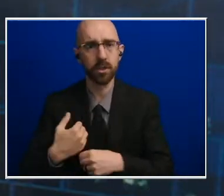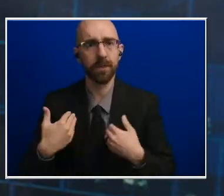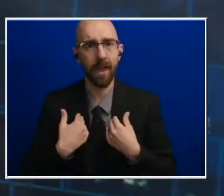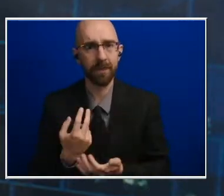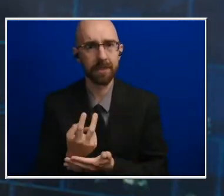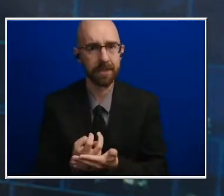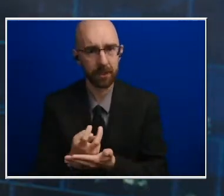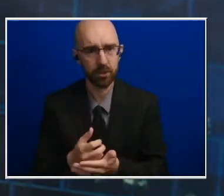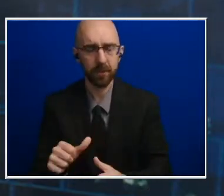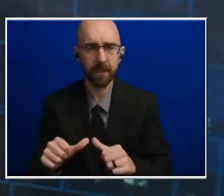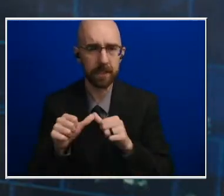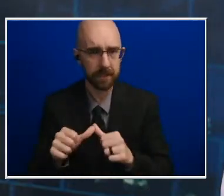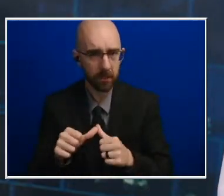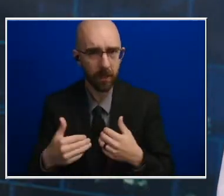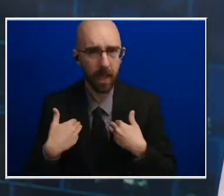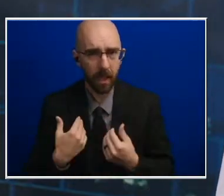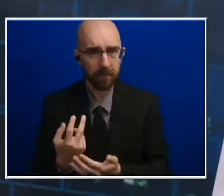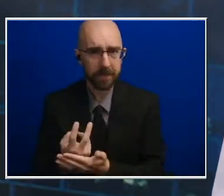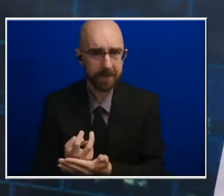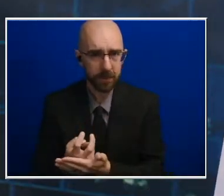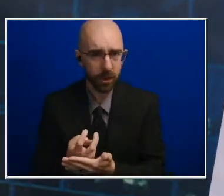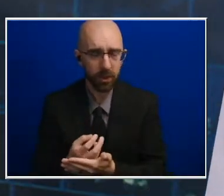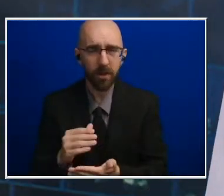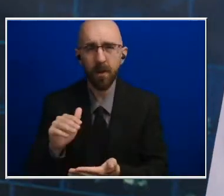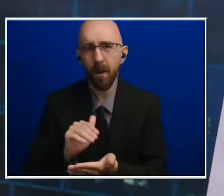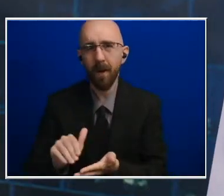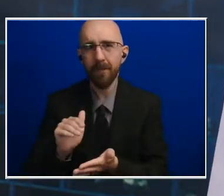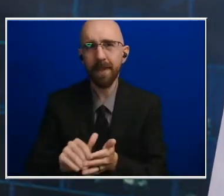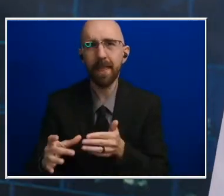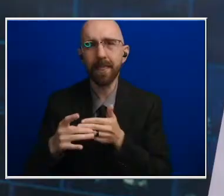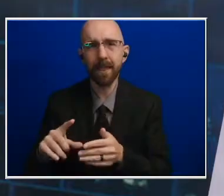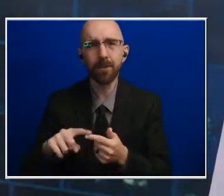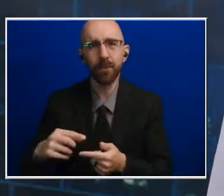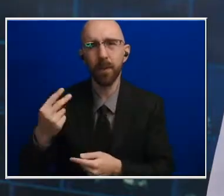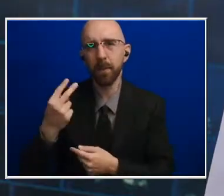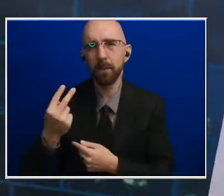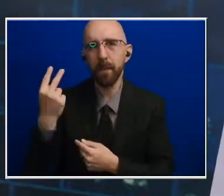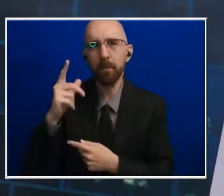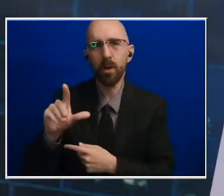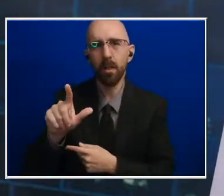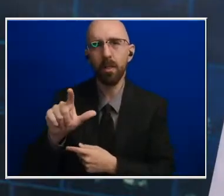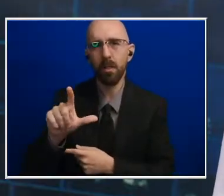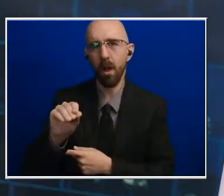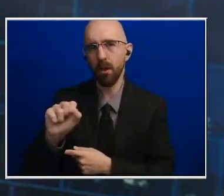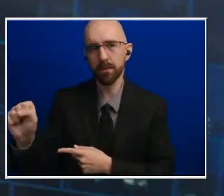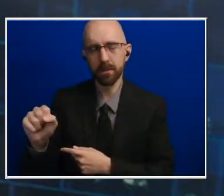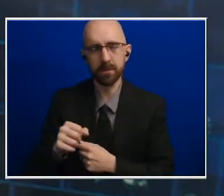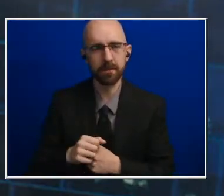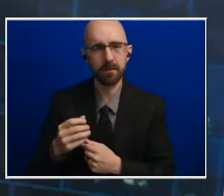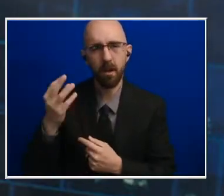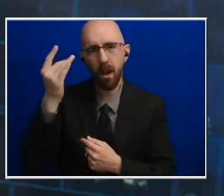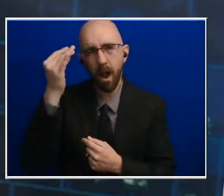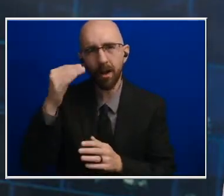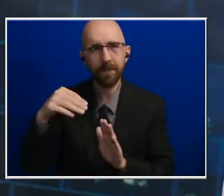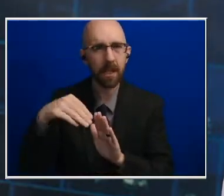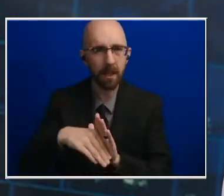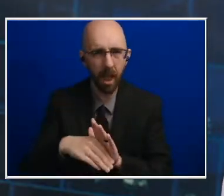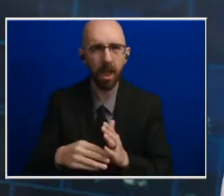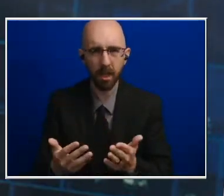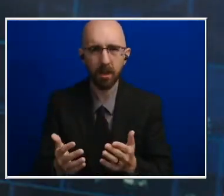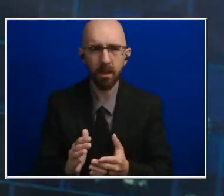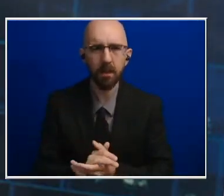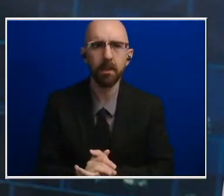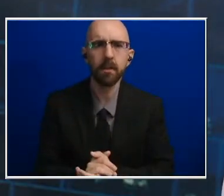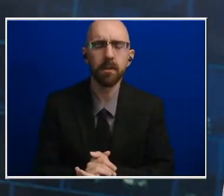have seizures, often leads to like memory loss and just cognitive decline. And so that's one